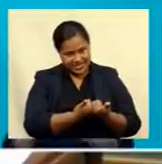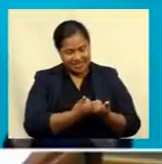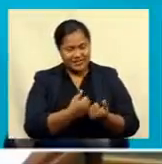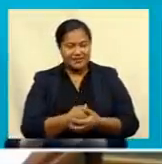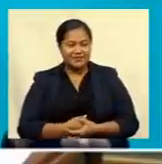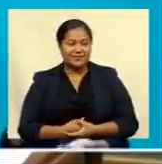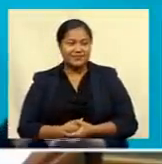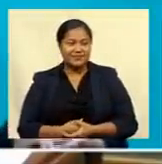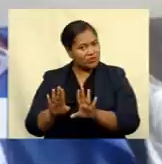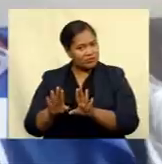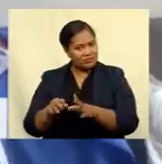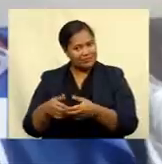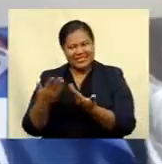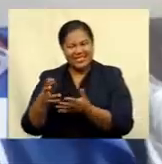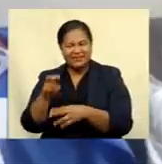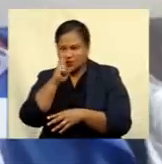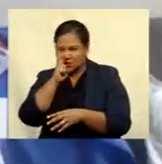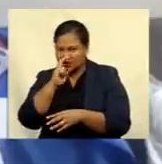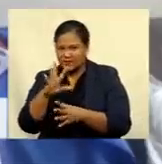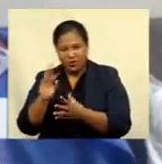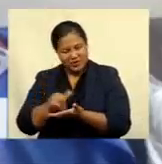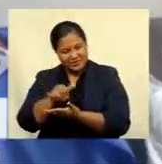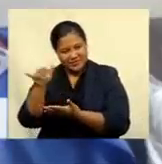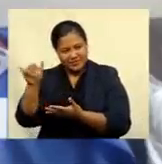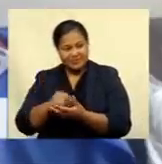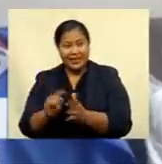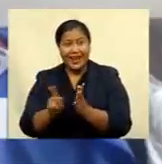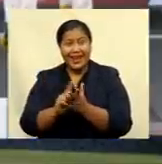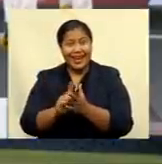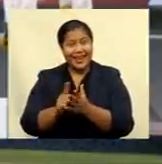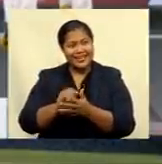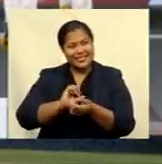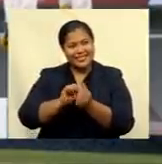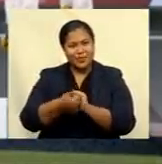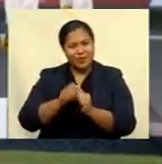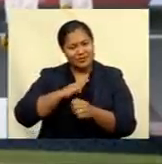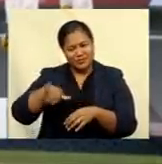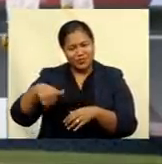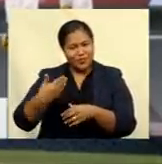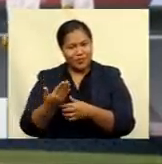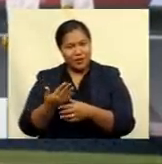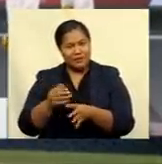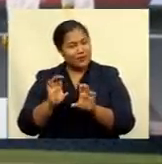signed. And later in sports, Baber's wife revels in the moment.